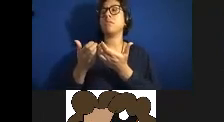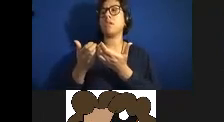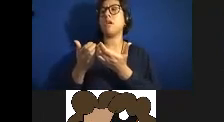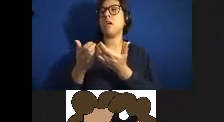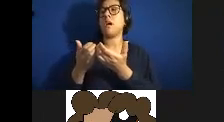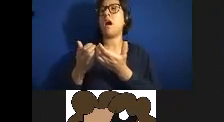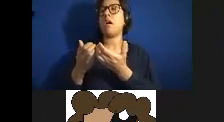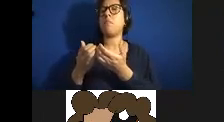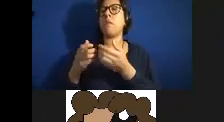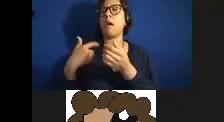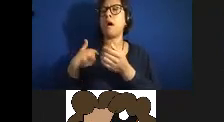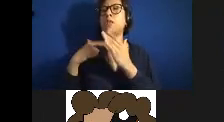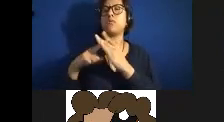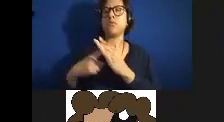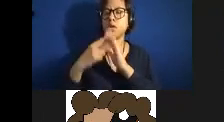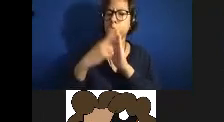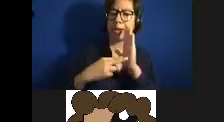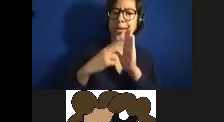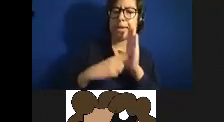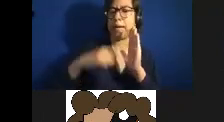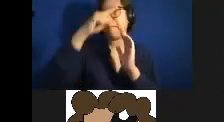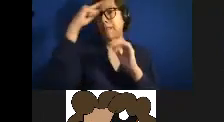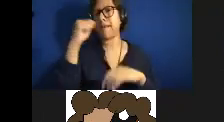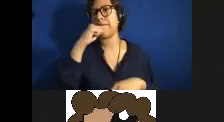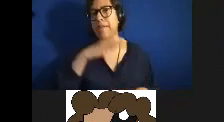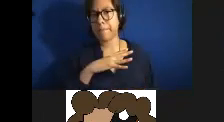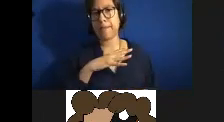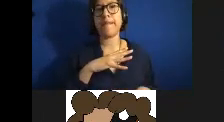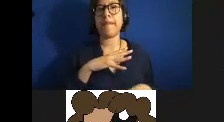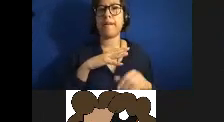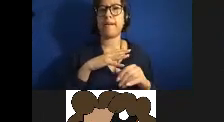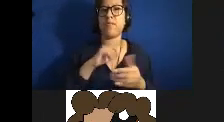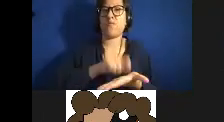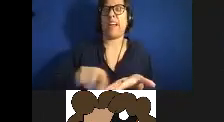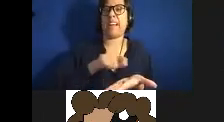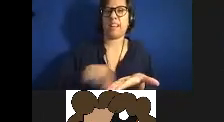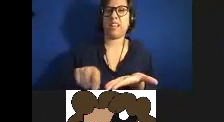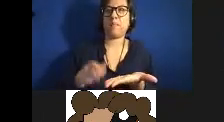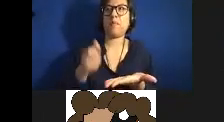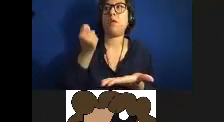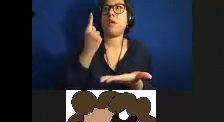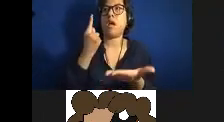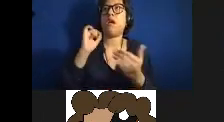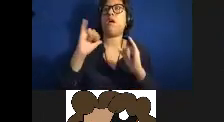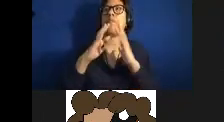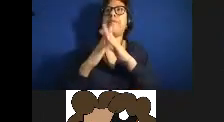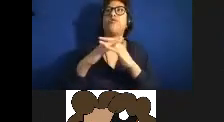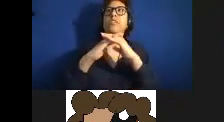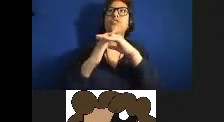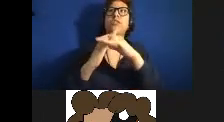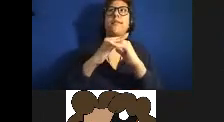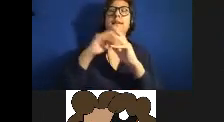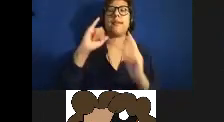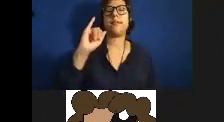like read, you know, Black feminist literature and understand, I think, intersectionality more deeply,